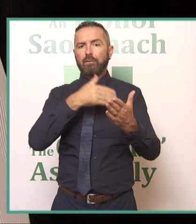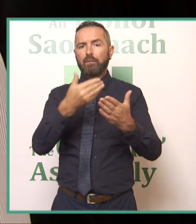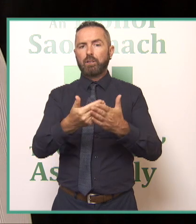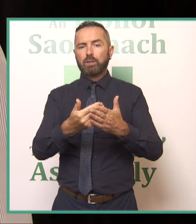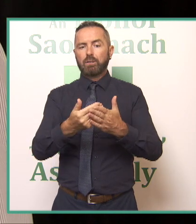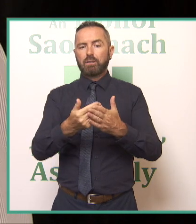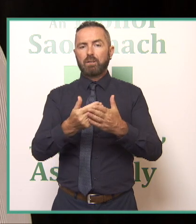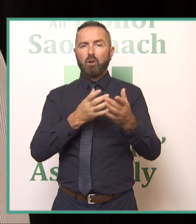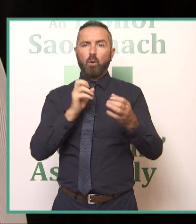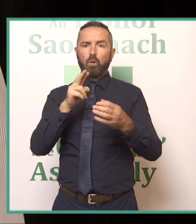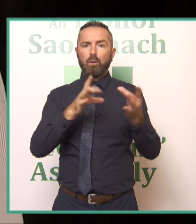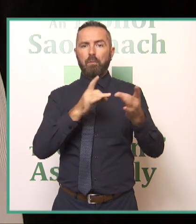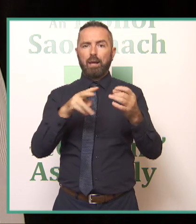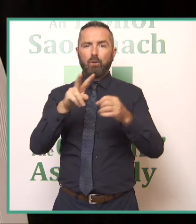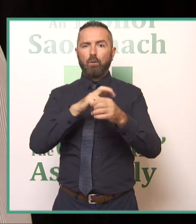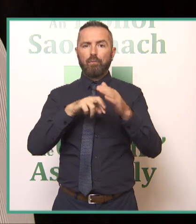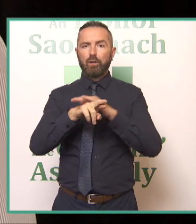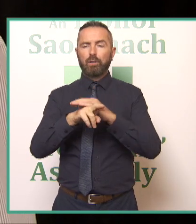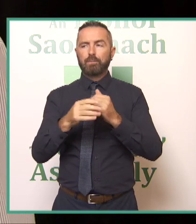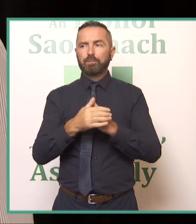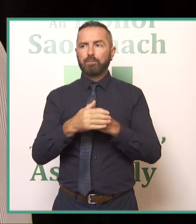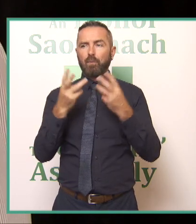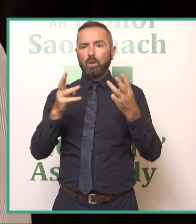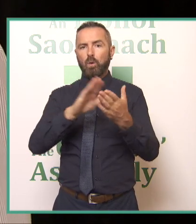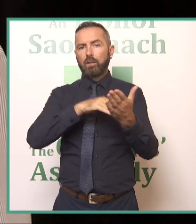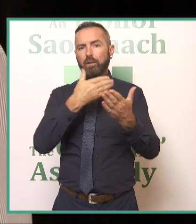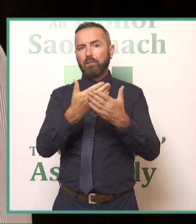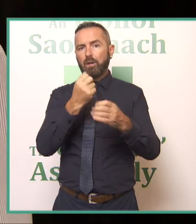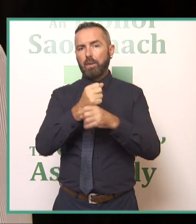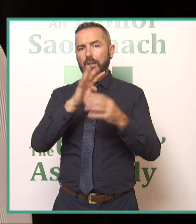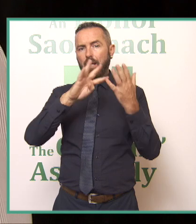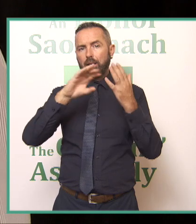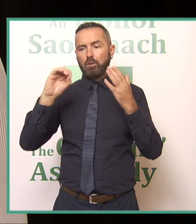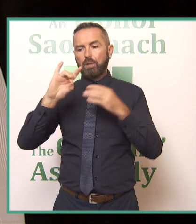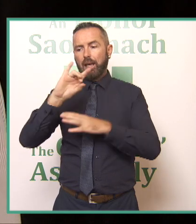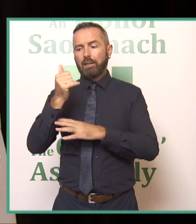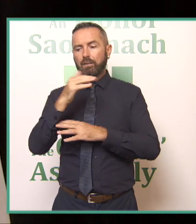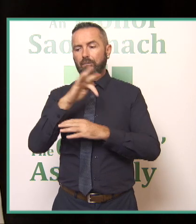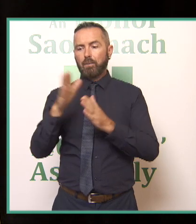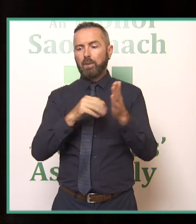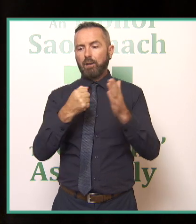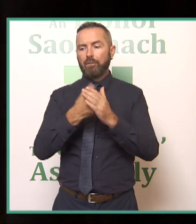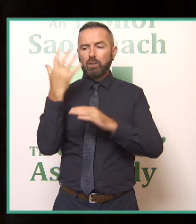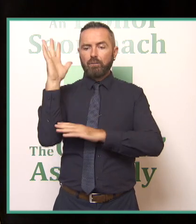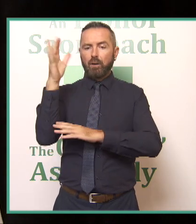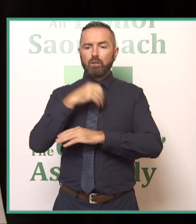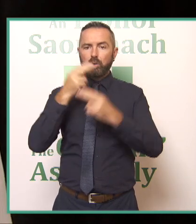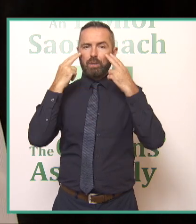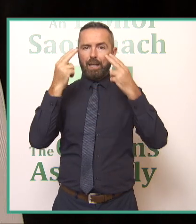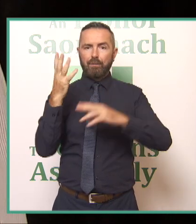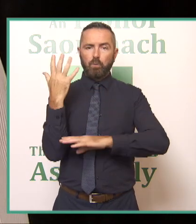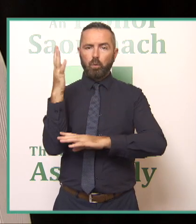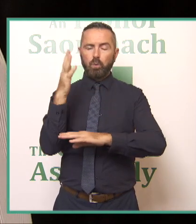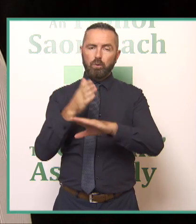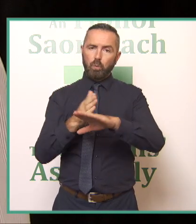Dublin Mountains Makeover, where we're looking at converting about 900 hectares from commercial forestry into native woodland for nature and